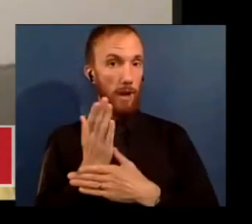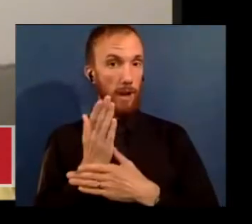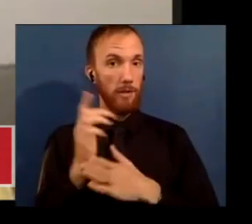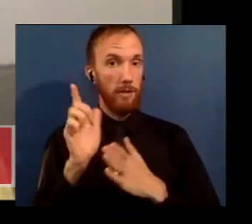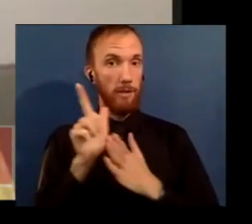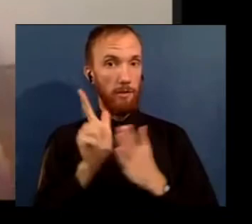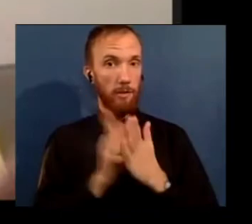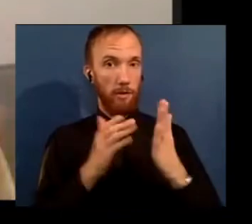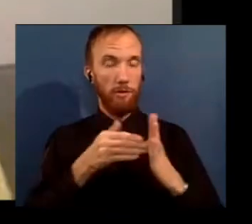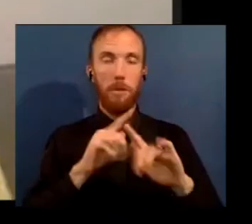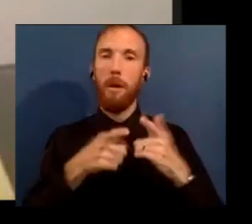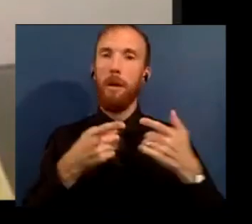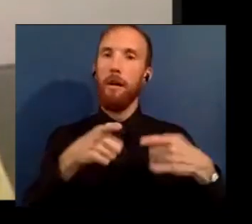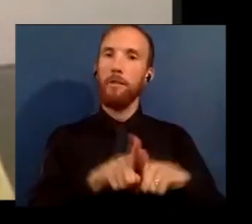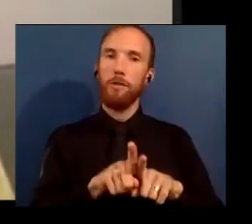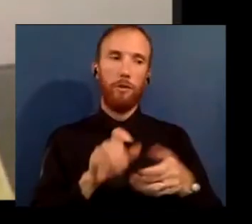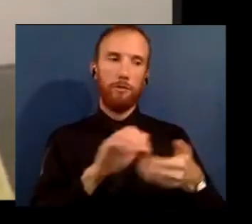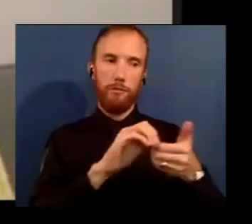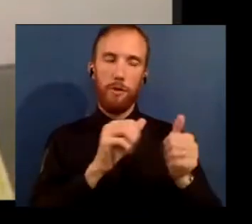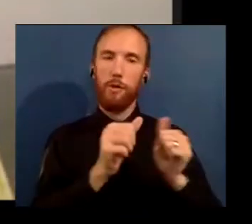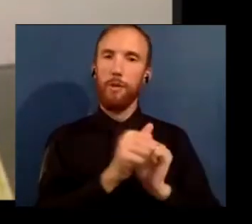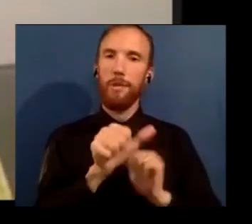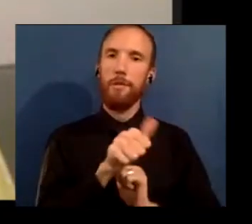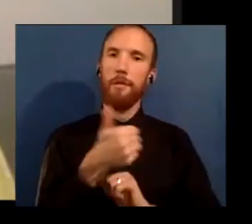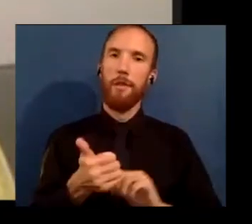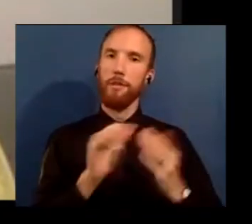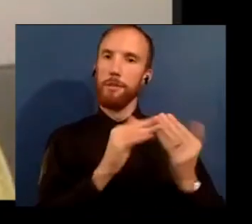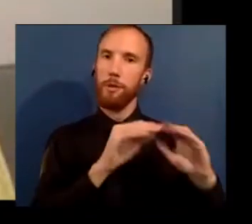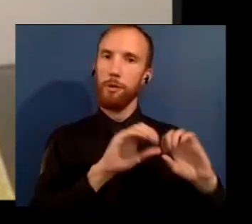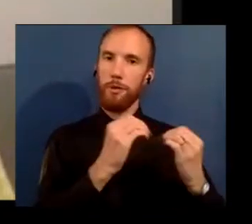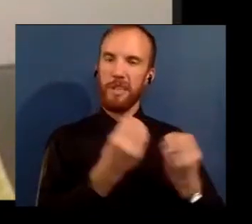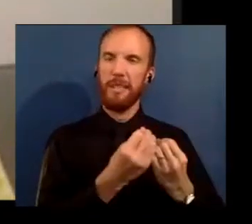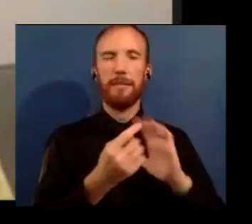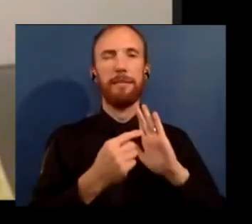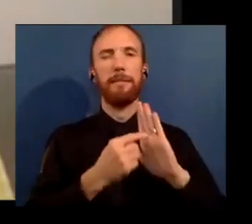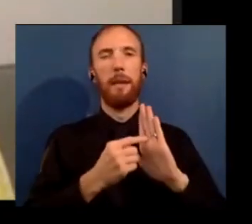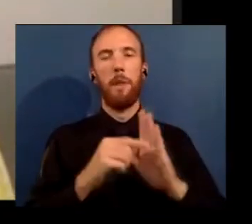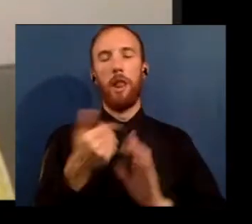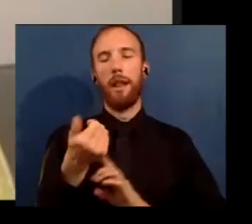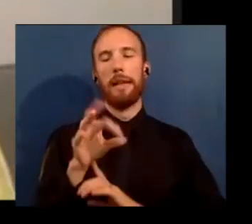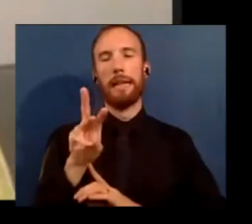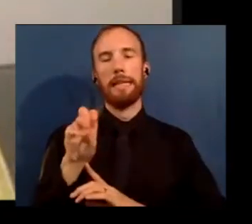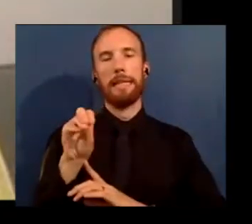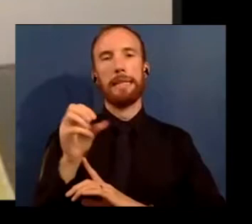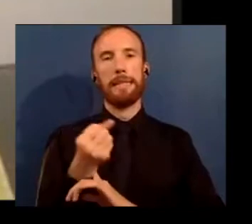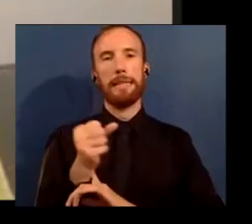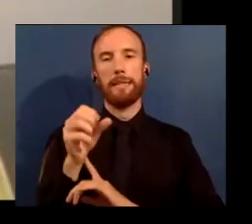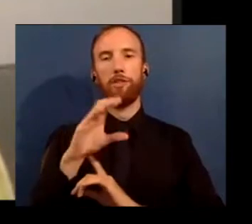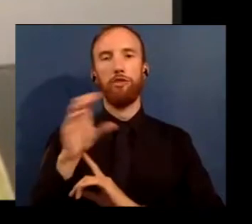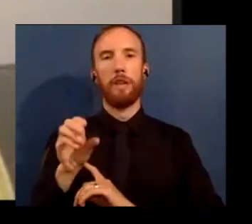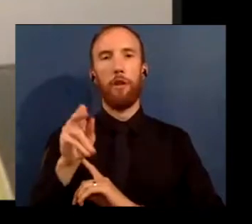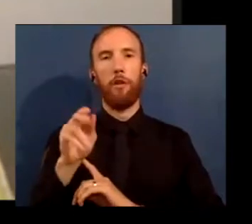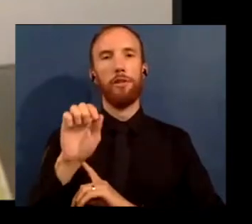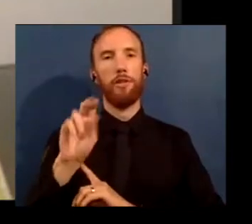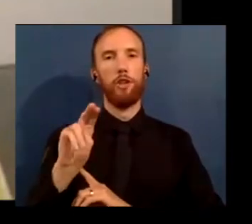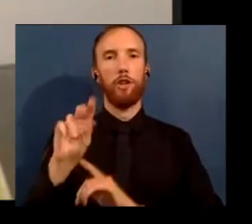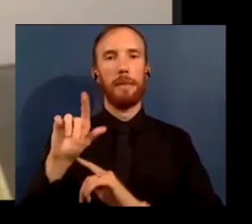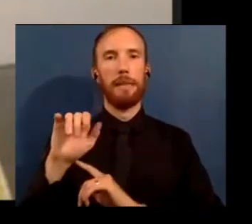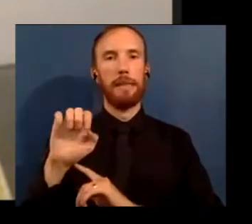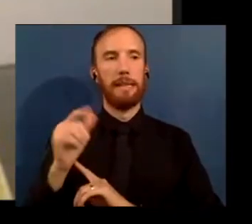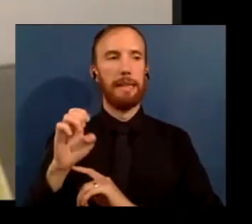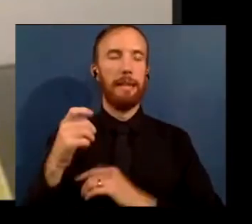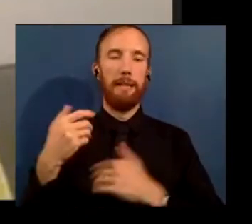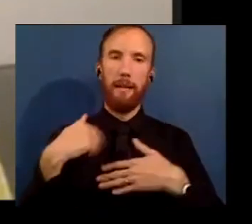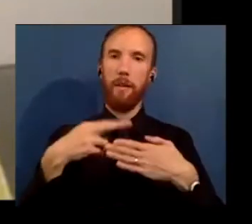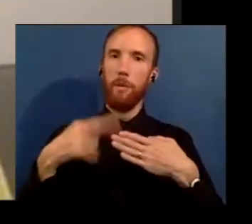community organizations. And I'll just offer an example here. In the 1960s, the Chicago Urban League produced reports with data showing